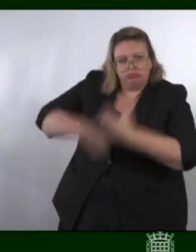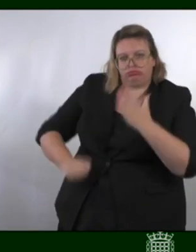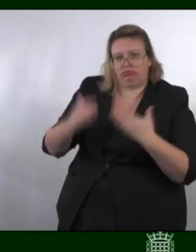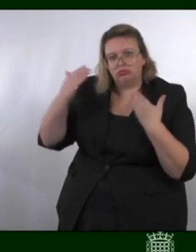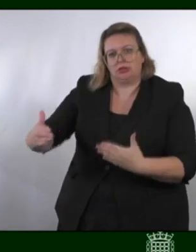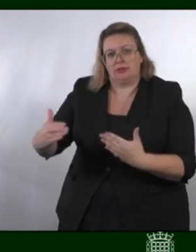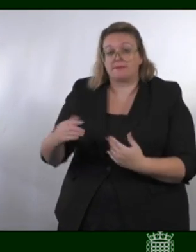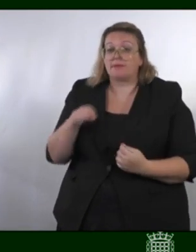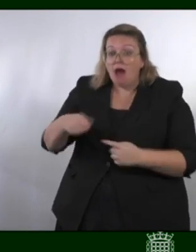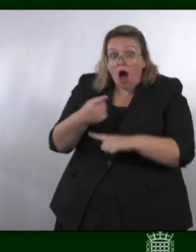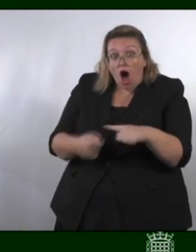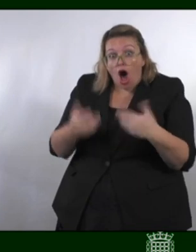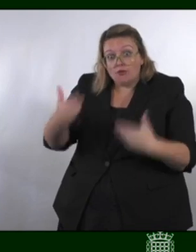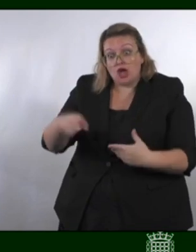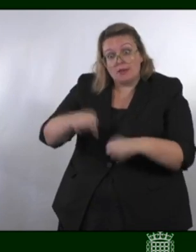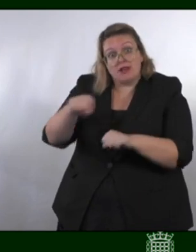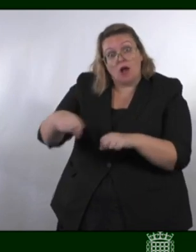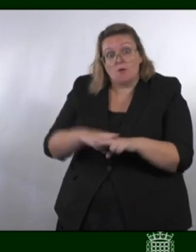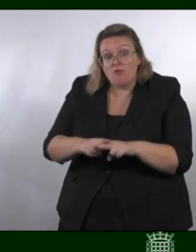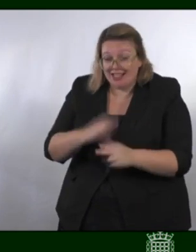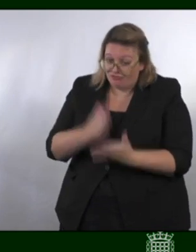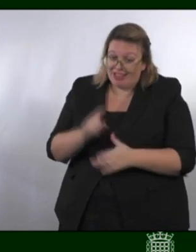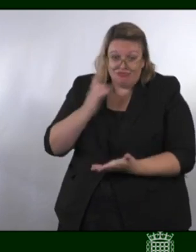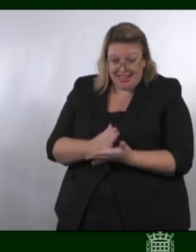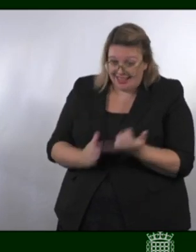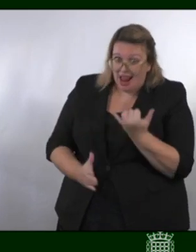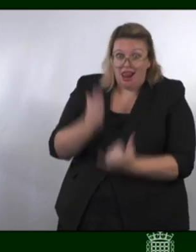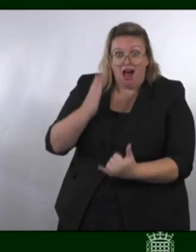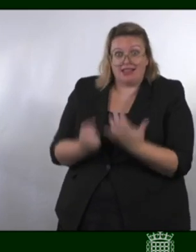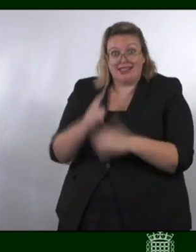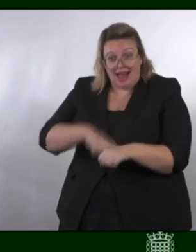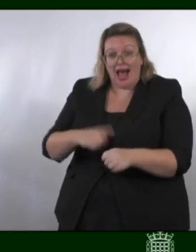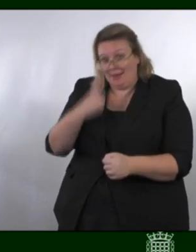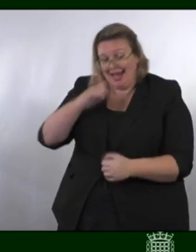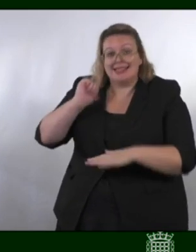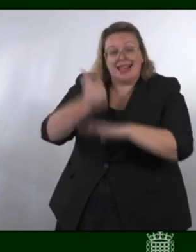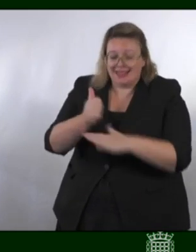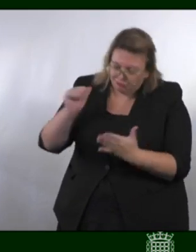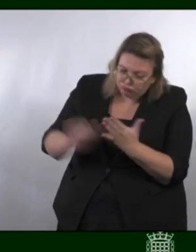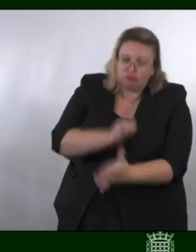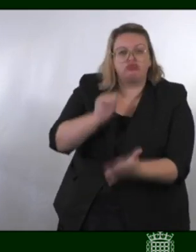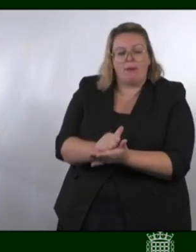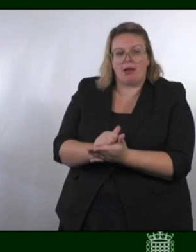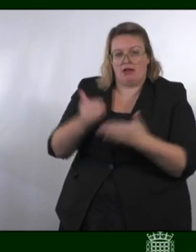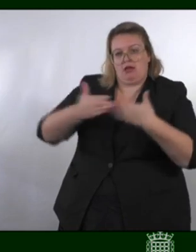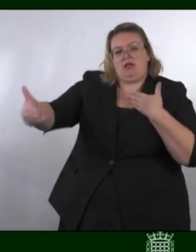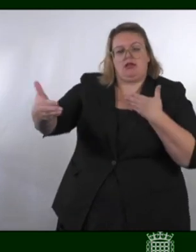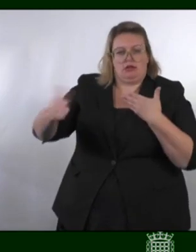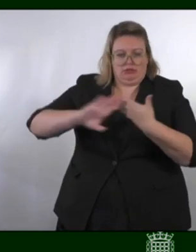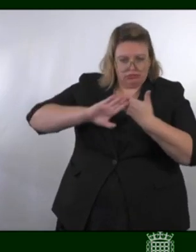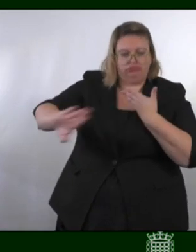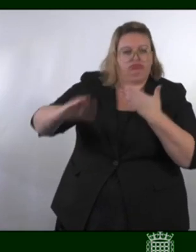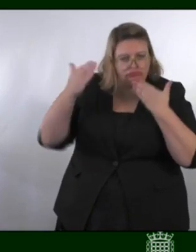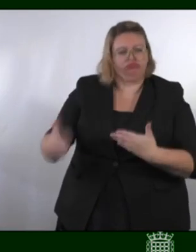this Friday, this may be the last opportunity for the Prime Minister to put in place an effective circuit break. The Prime Minister